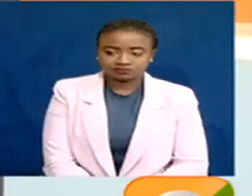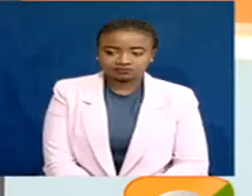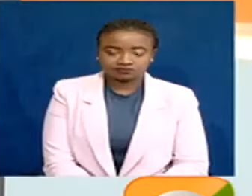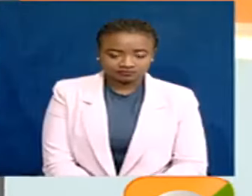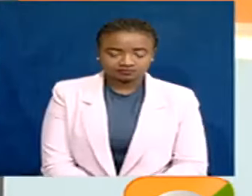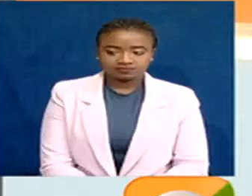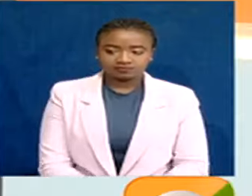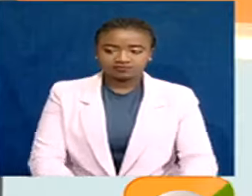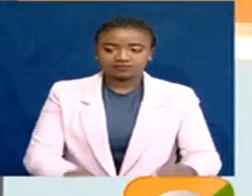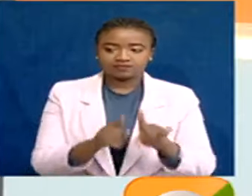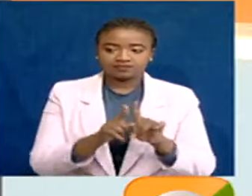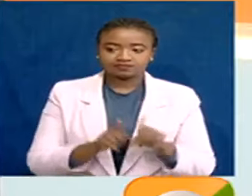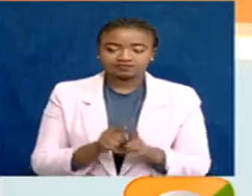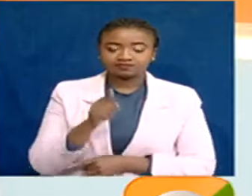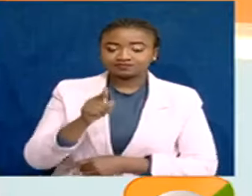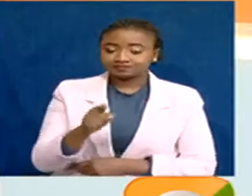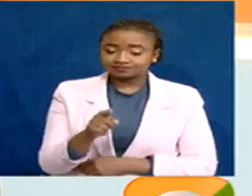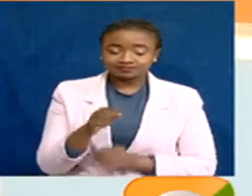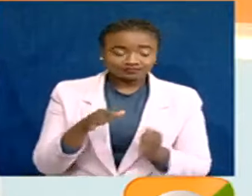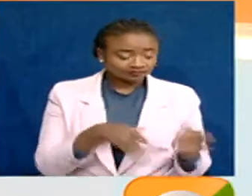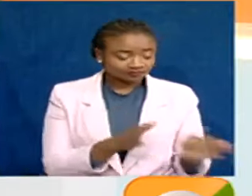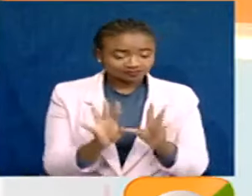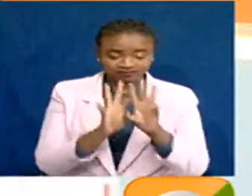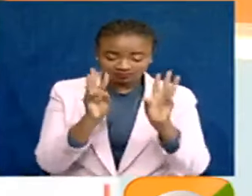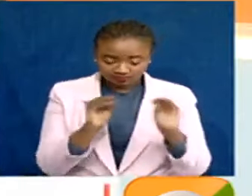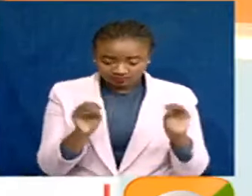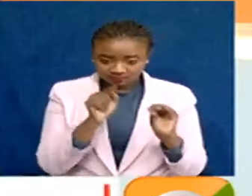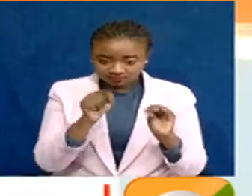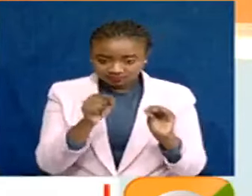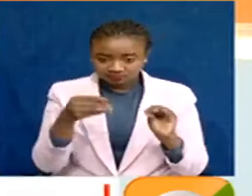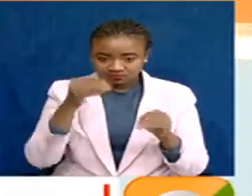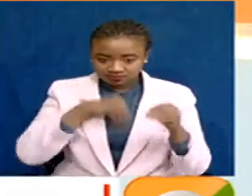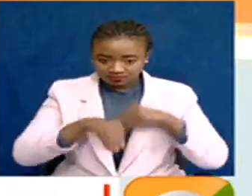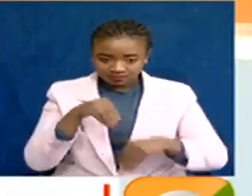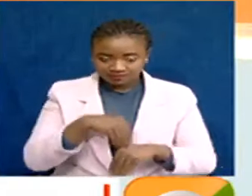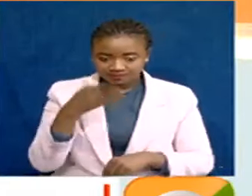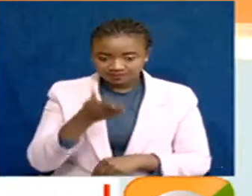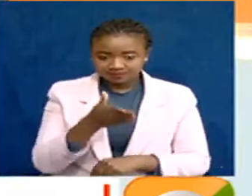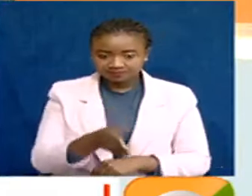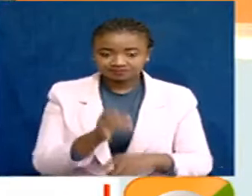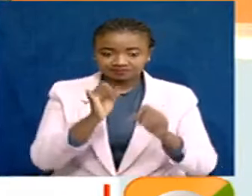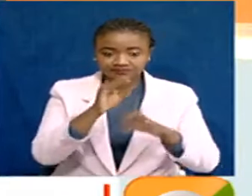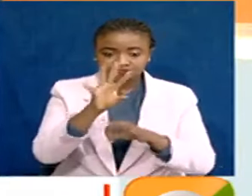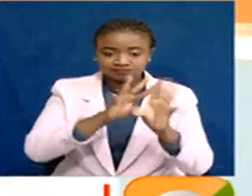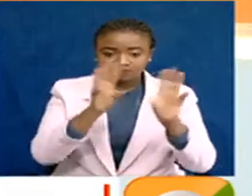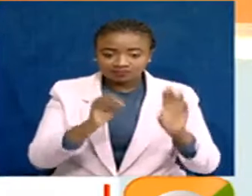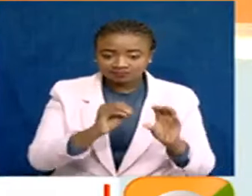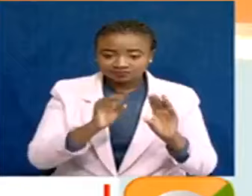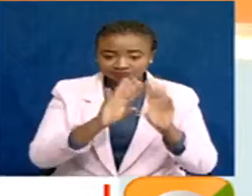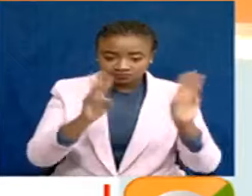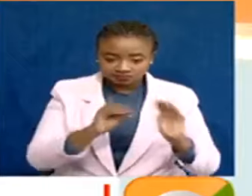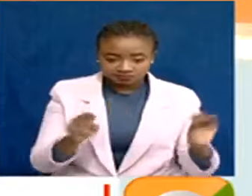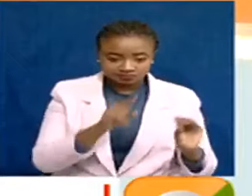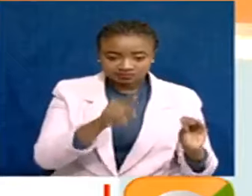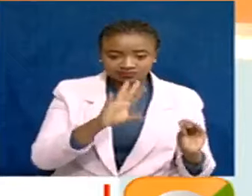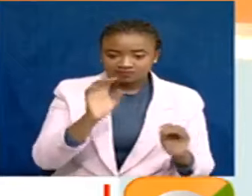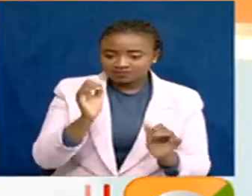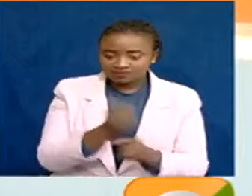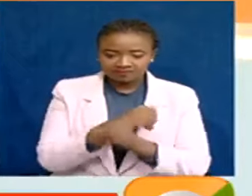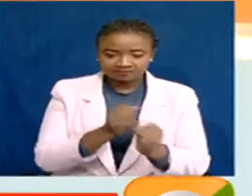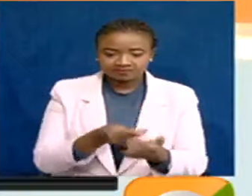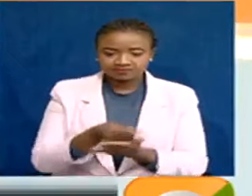a mischief for corruption. If your budget is, in fact, the PFM mark is very clear, you don't procure services